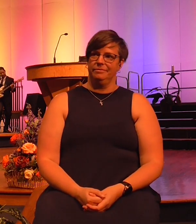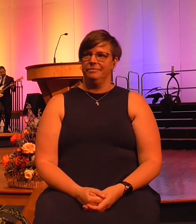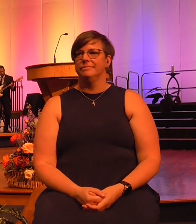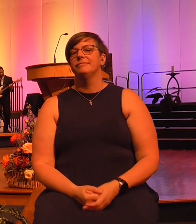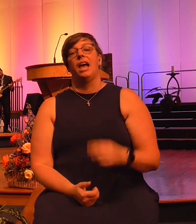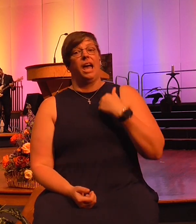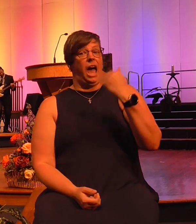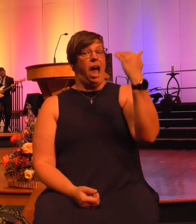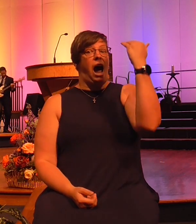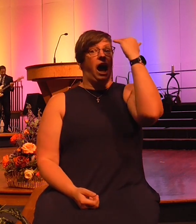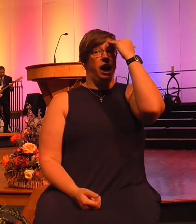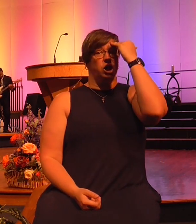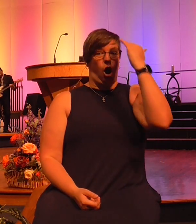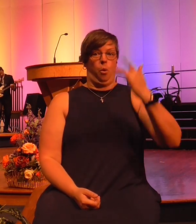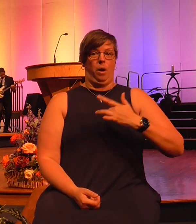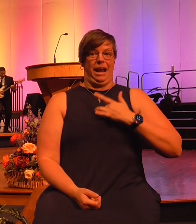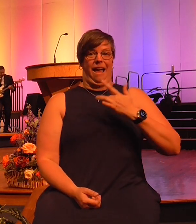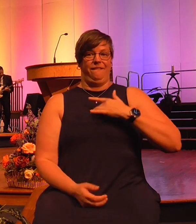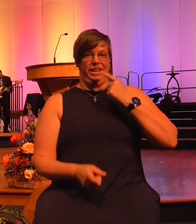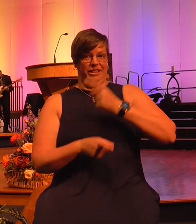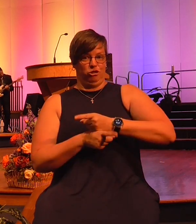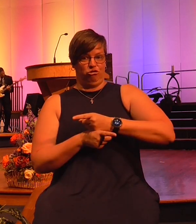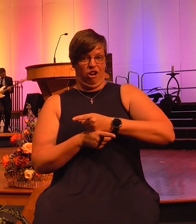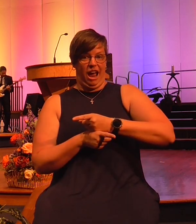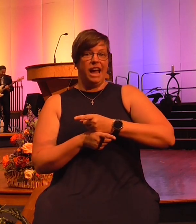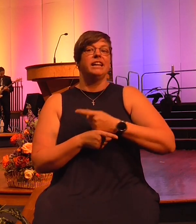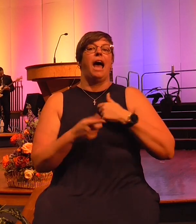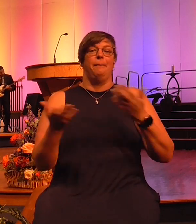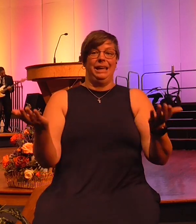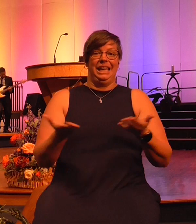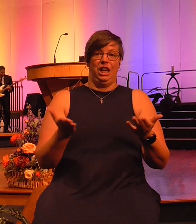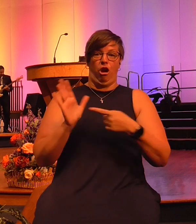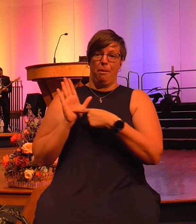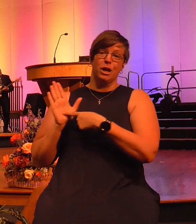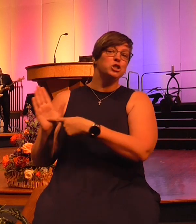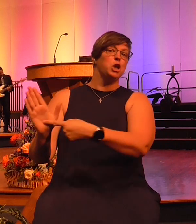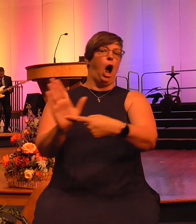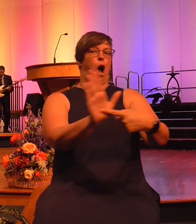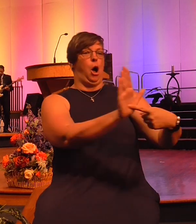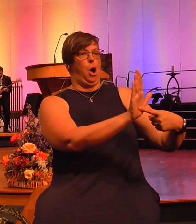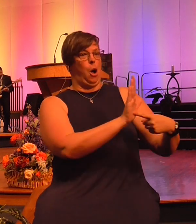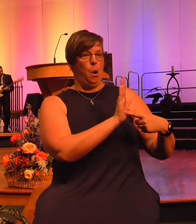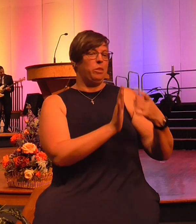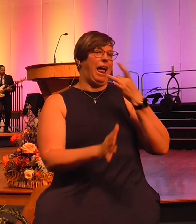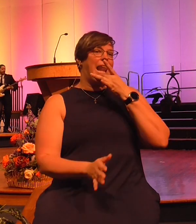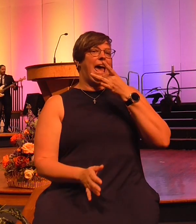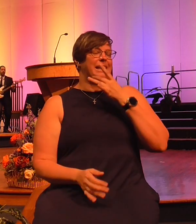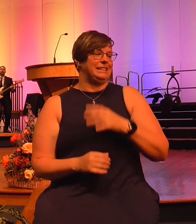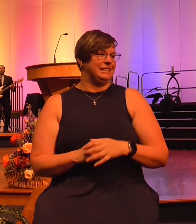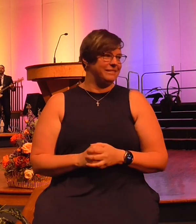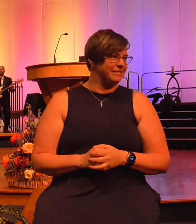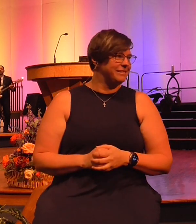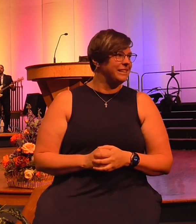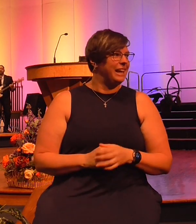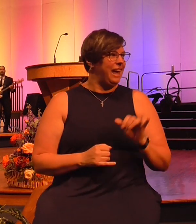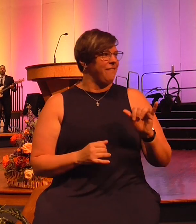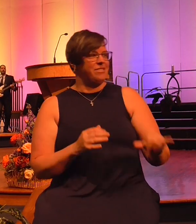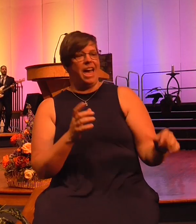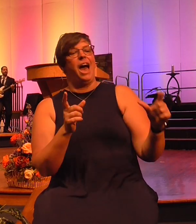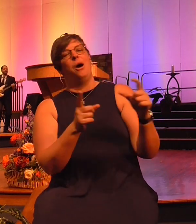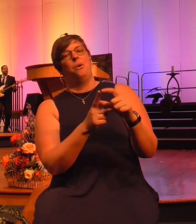Now that I know what I feel must be right, I'm here to show everybody the light. It's